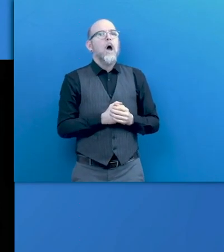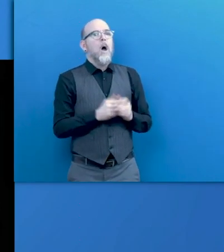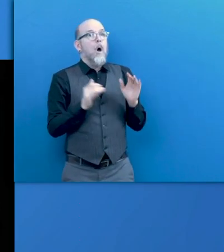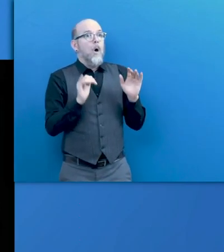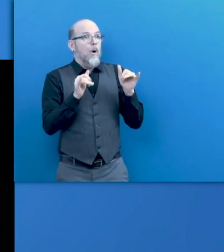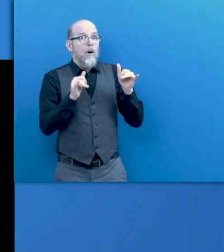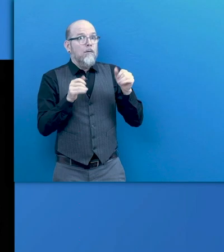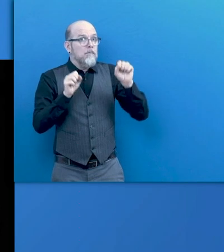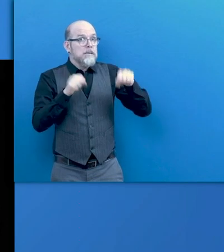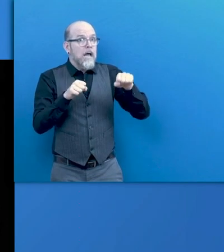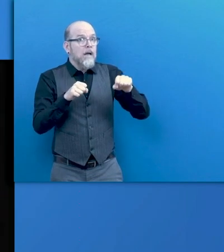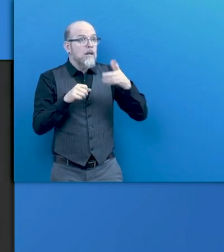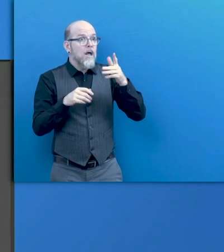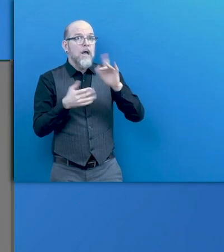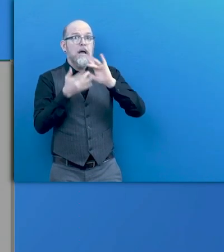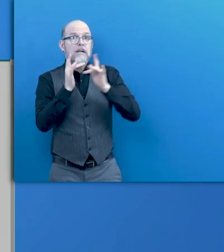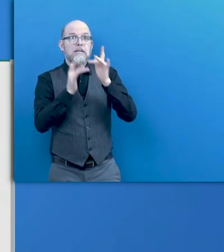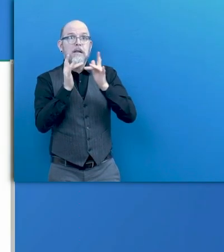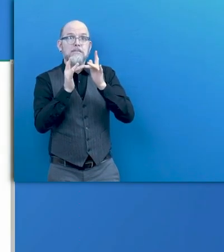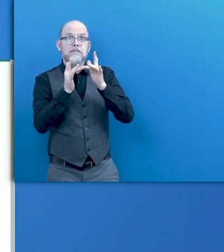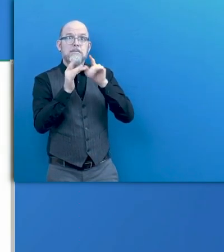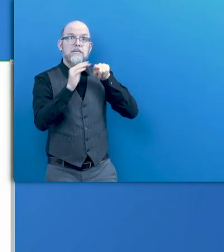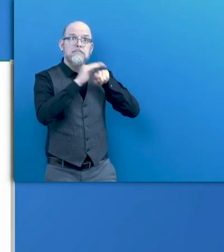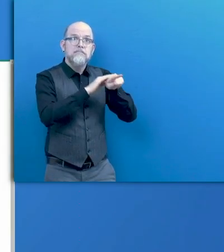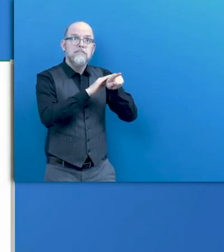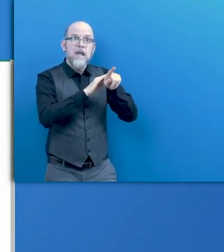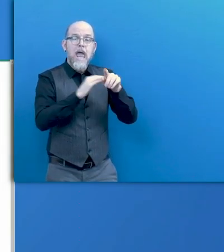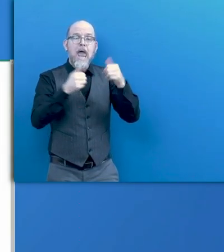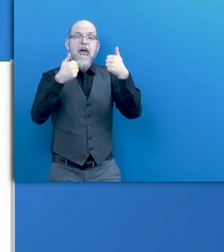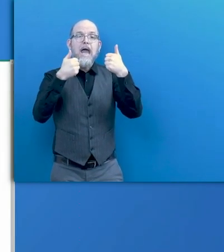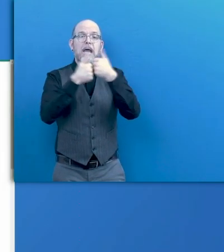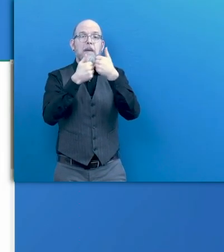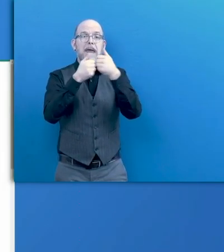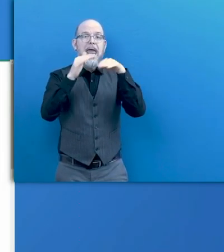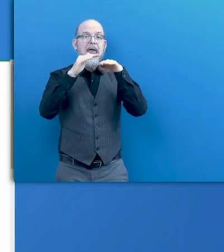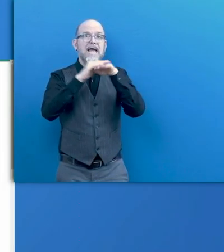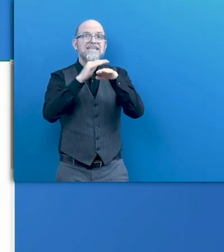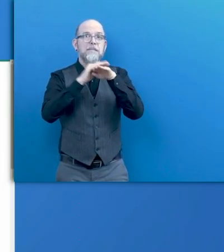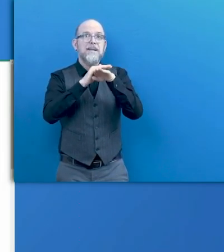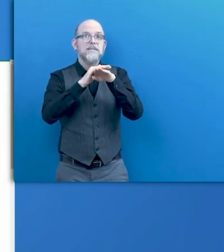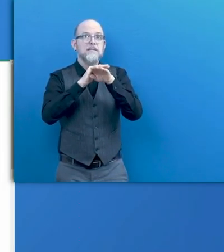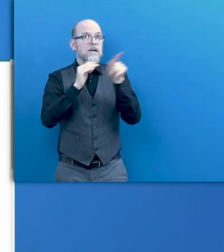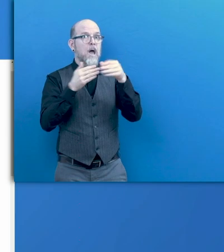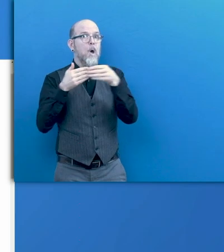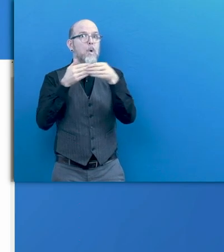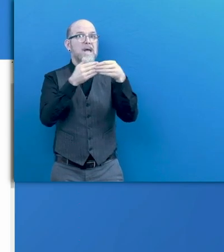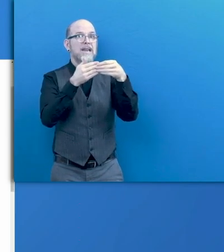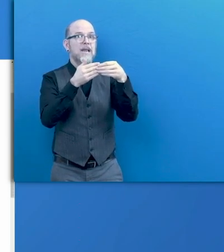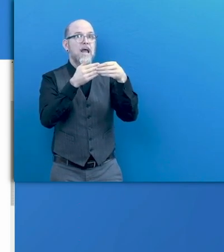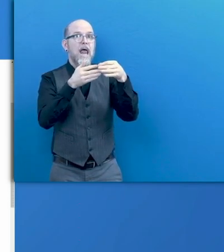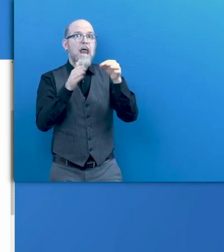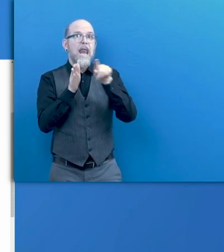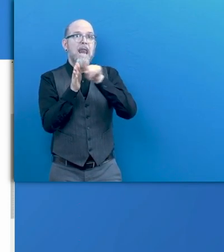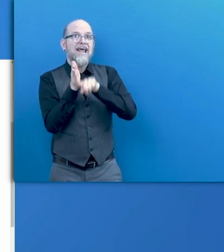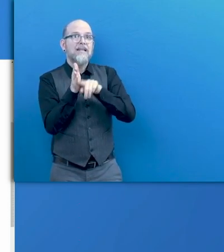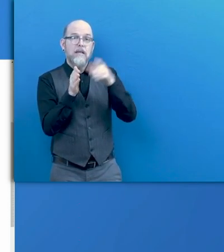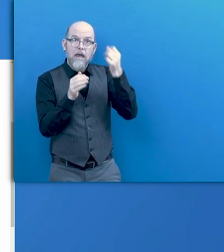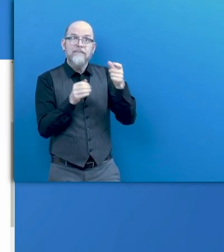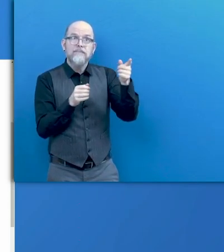There is a very good website, the Game Accessibility Guidelines, which really do give suggestions for the special